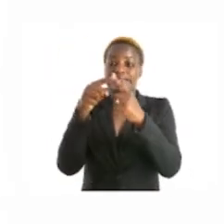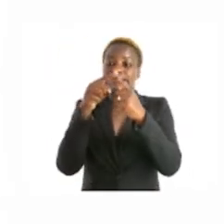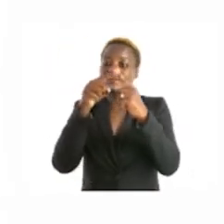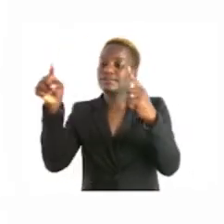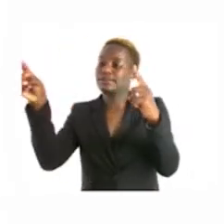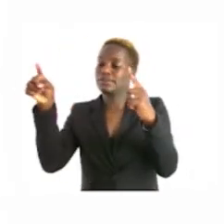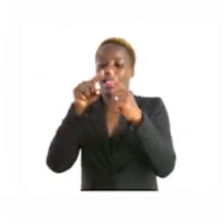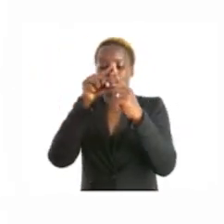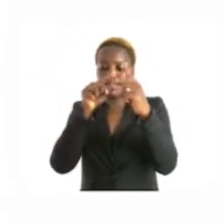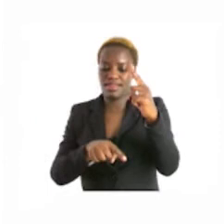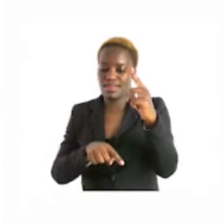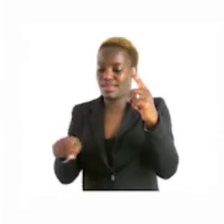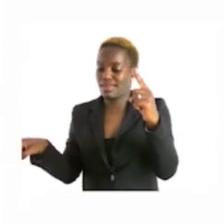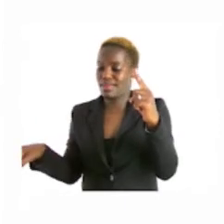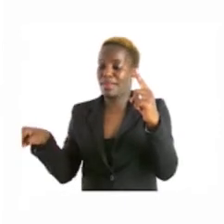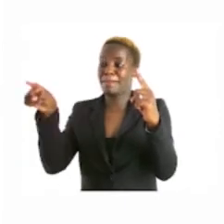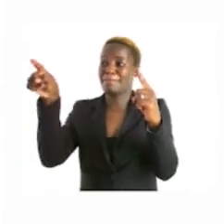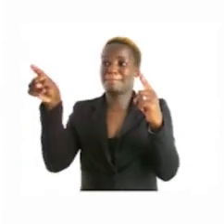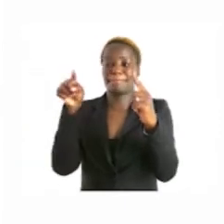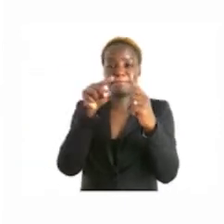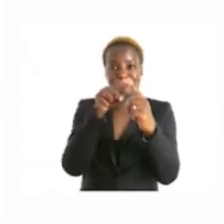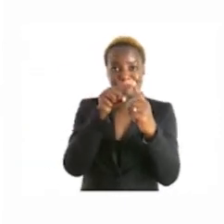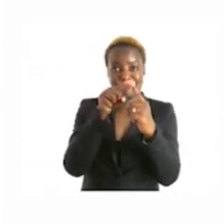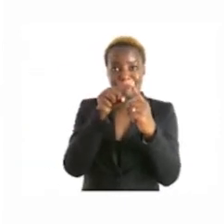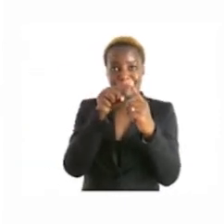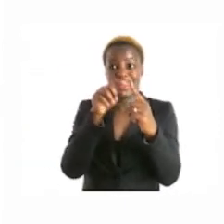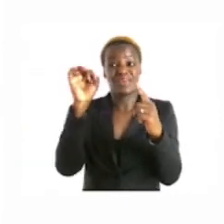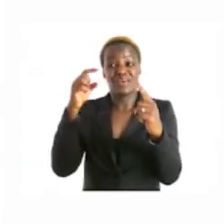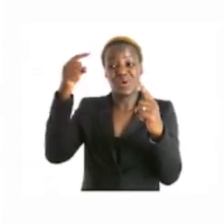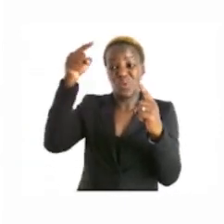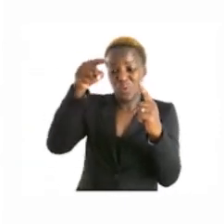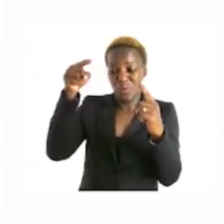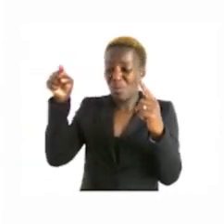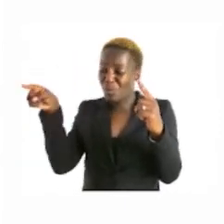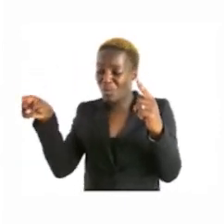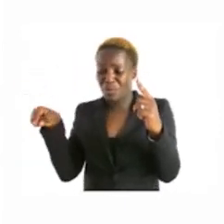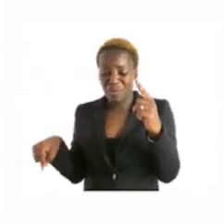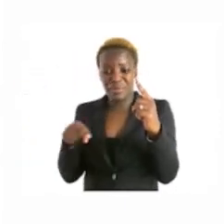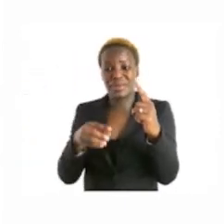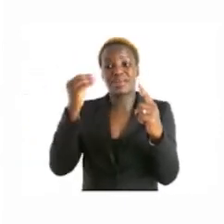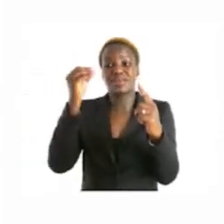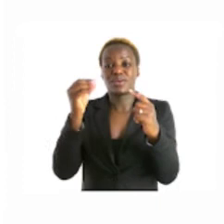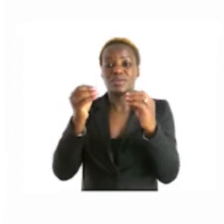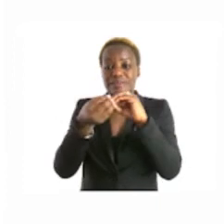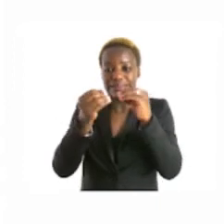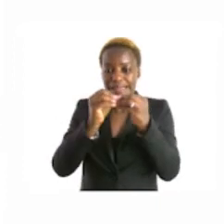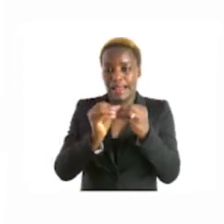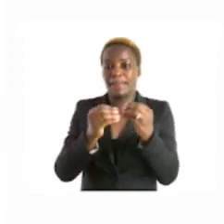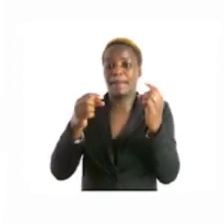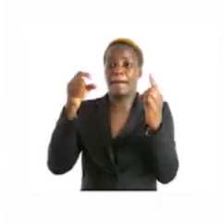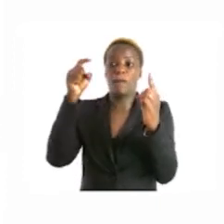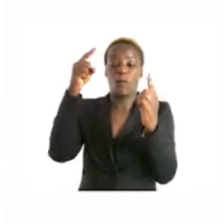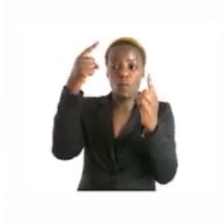right. If we have to count the sides, we have to number all the sides that we see by putting a